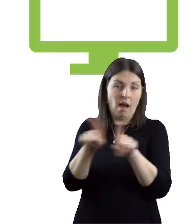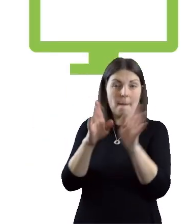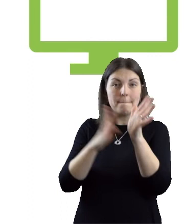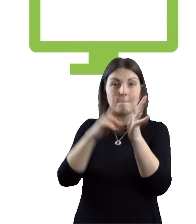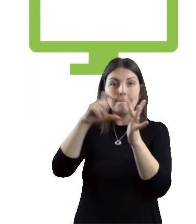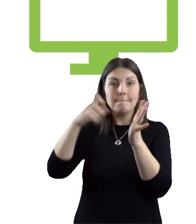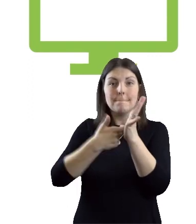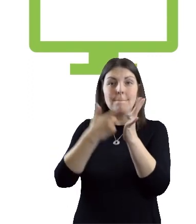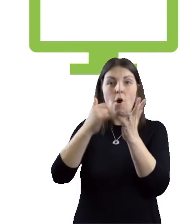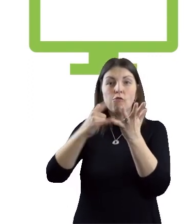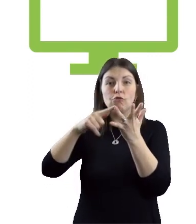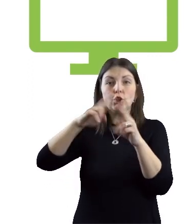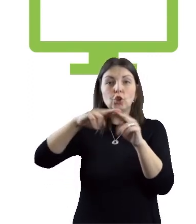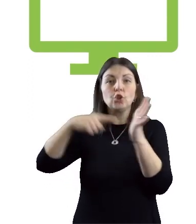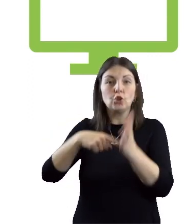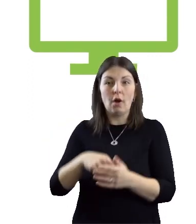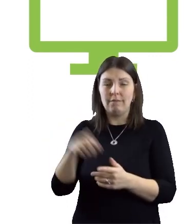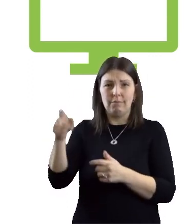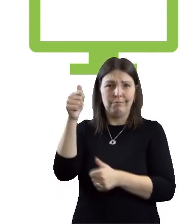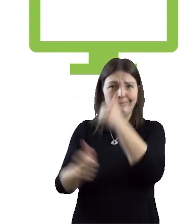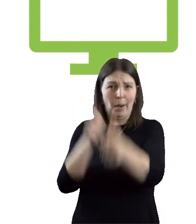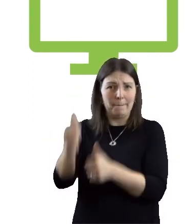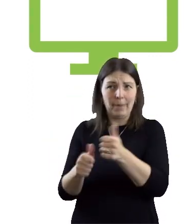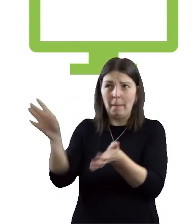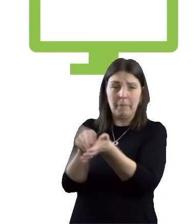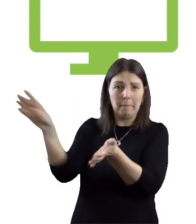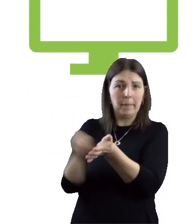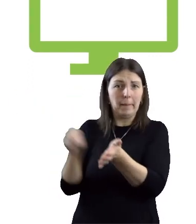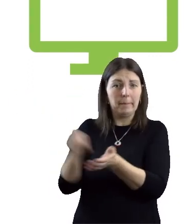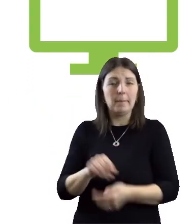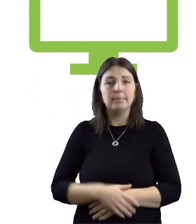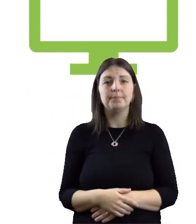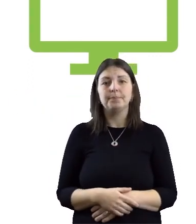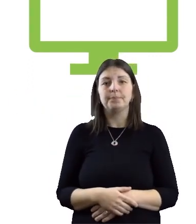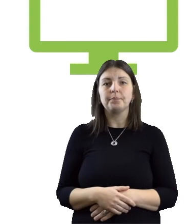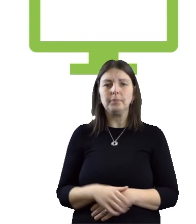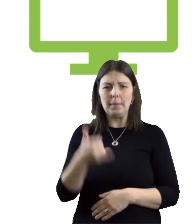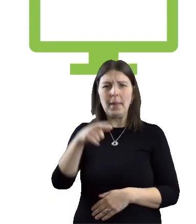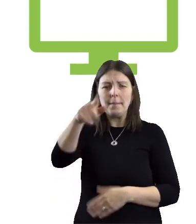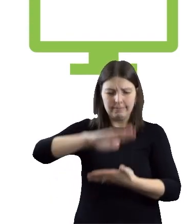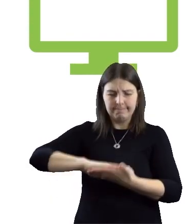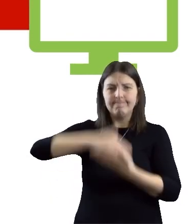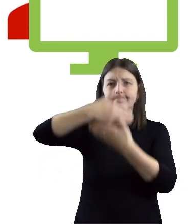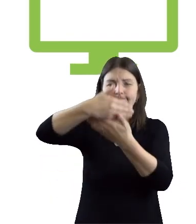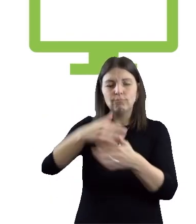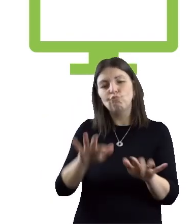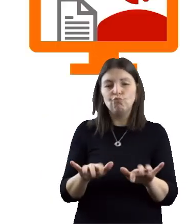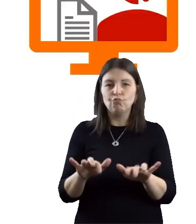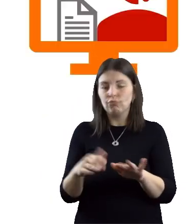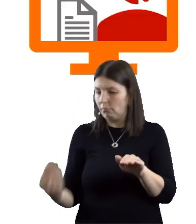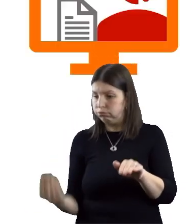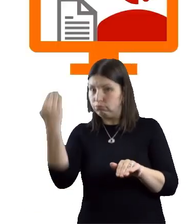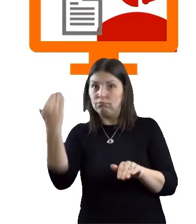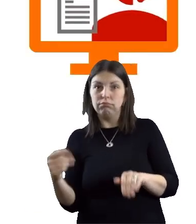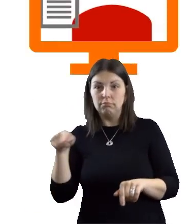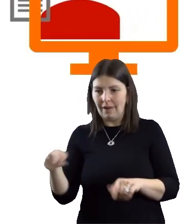internet providers, IT support, and Microsoft. These are common personas that fraudsters adopt. You may get a pop-up on your device